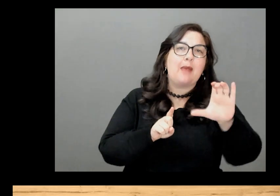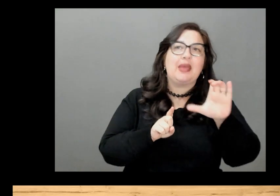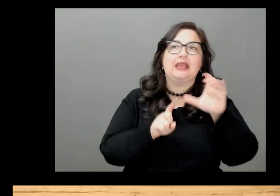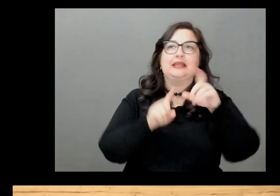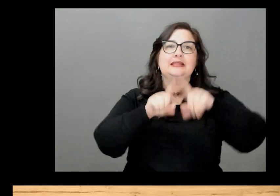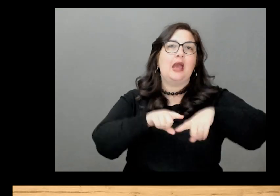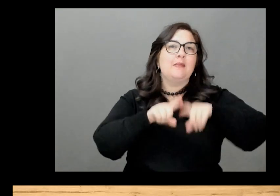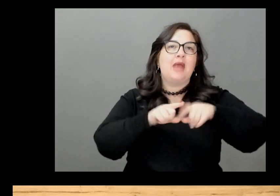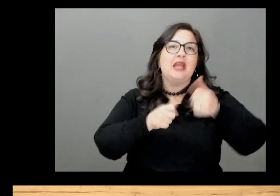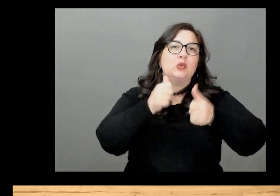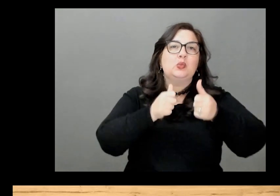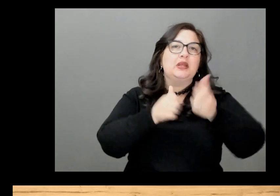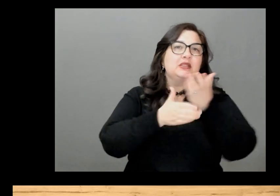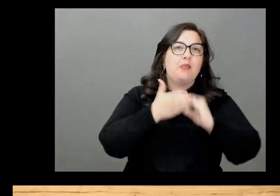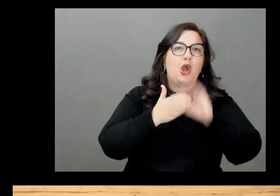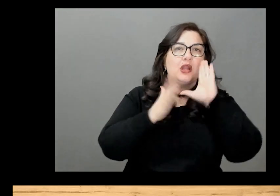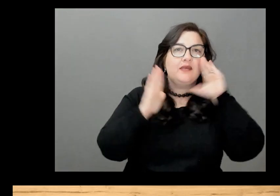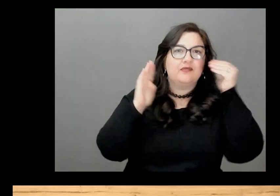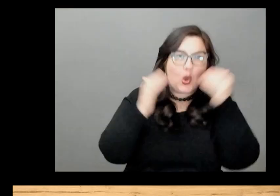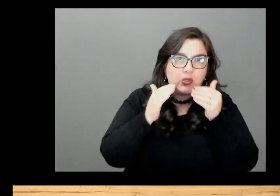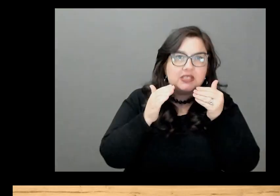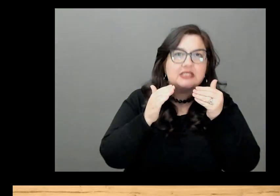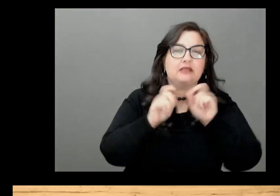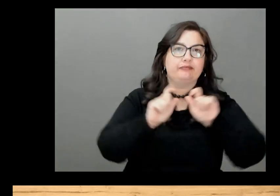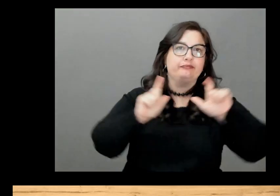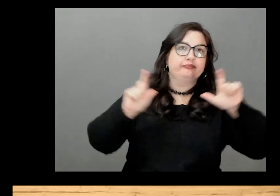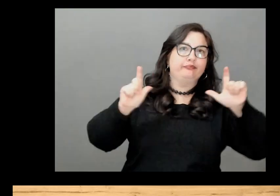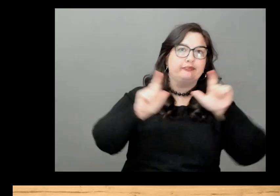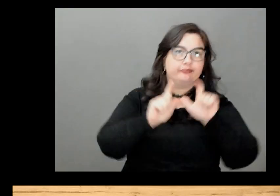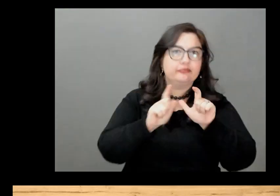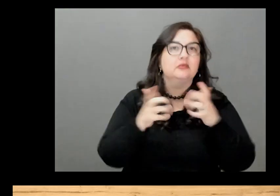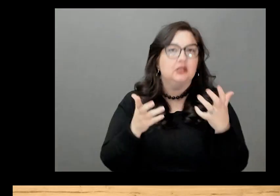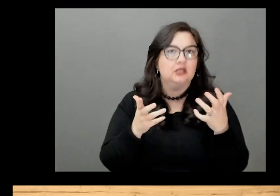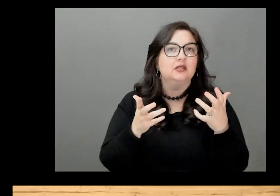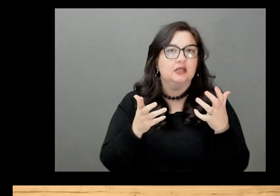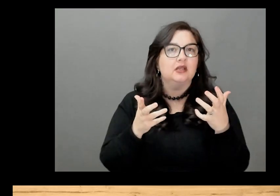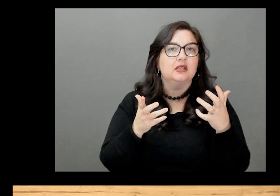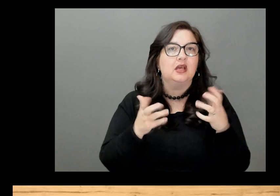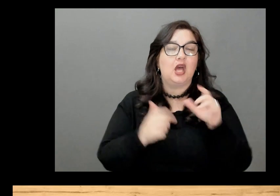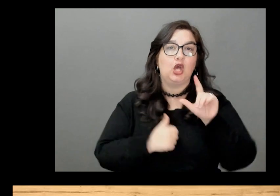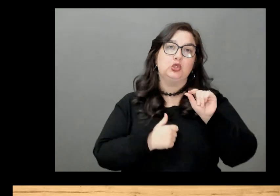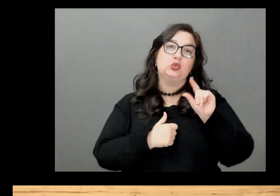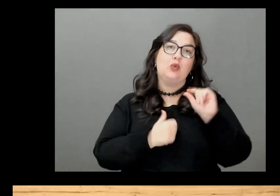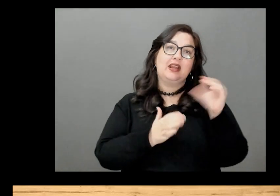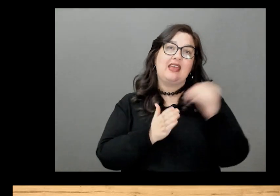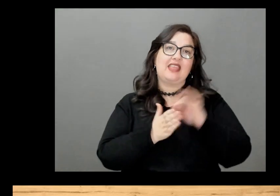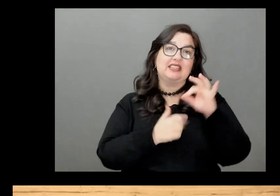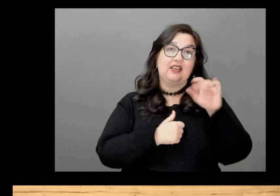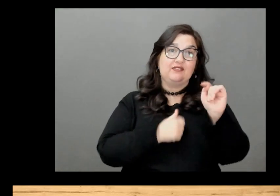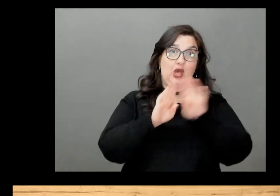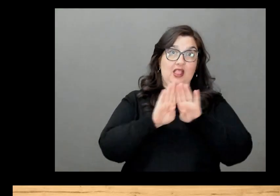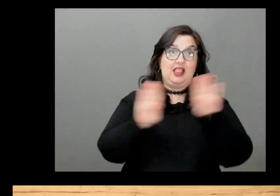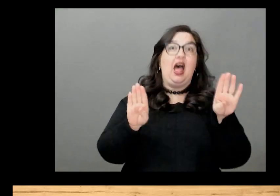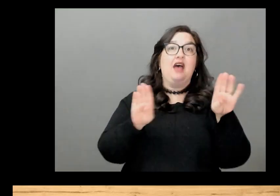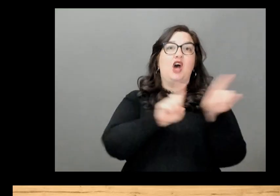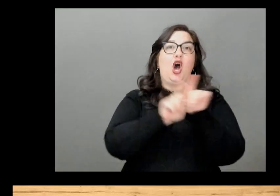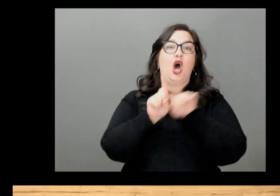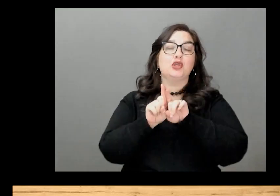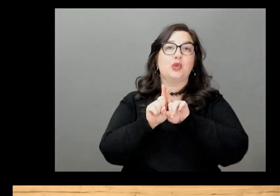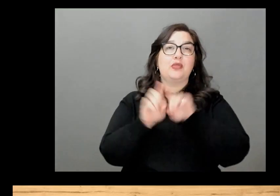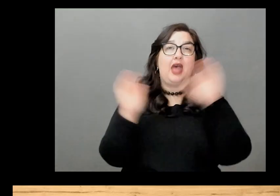different controls that make sense for what I want to drill into. So it's not just that 20,000 foot level; it's also that micro